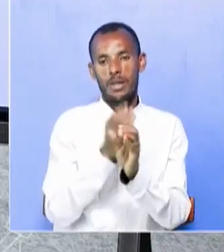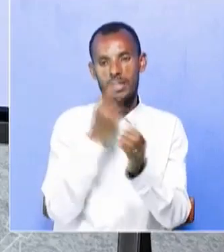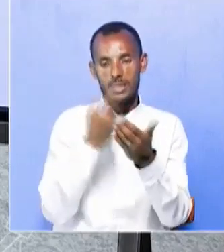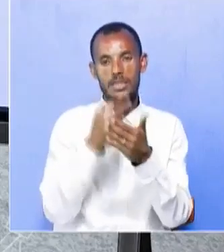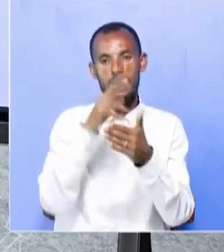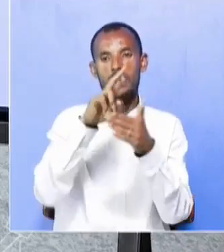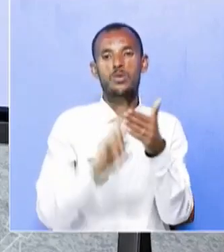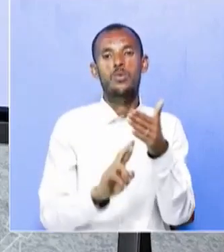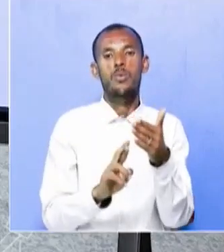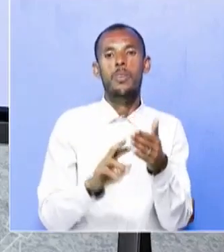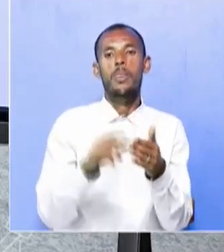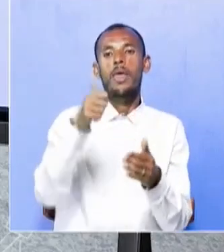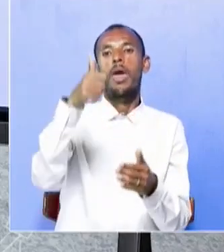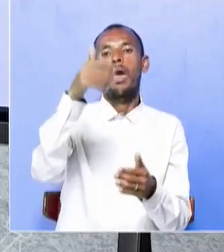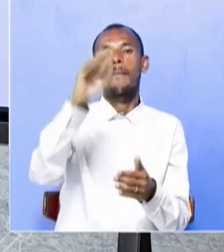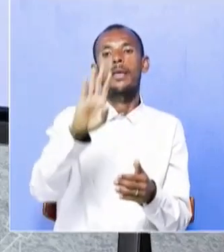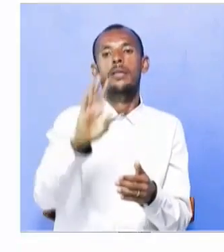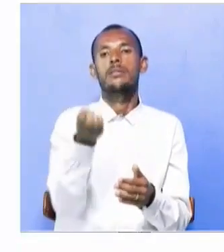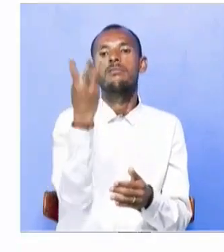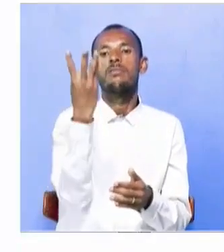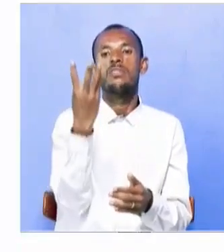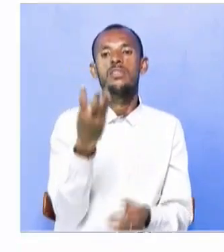ratio. What's AB